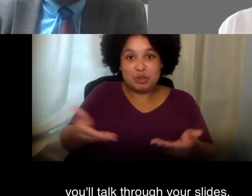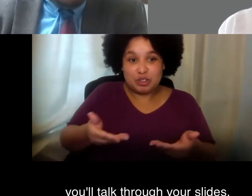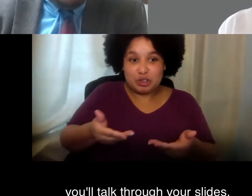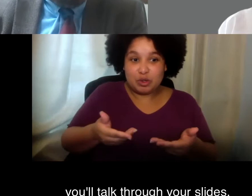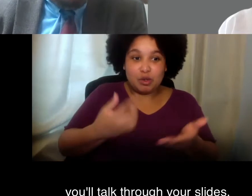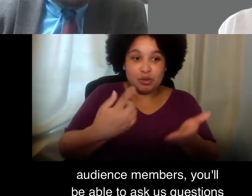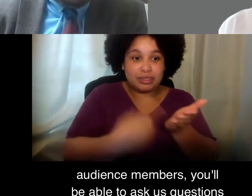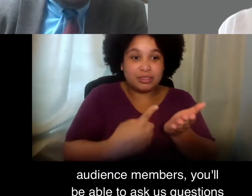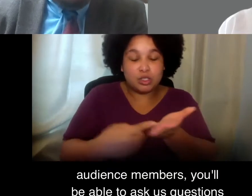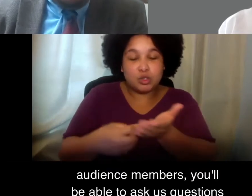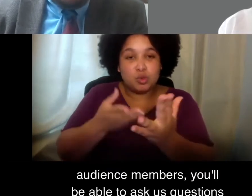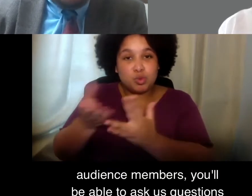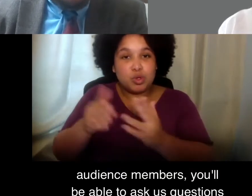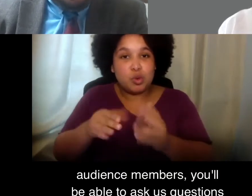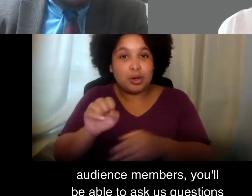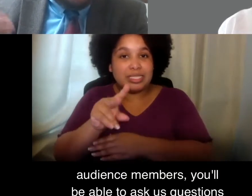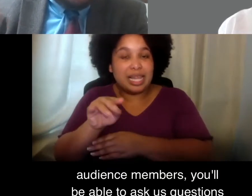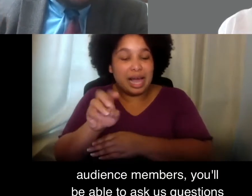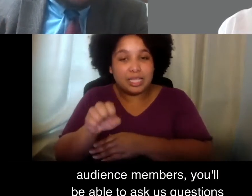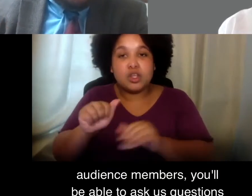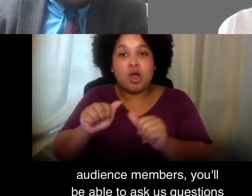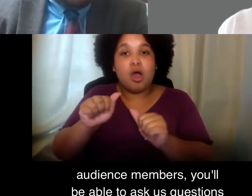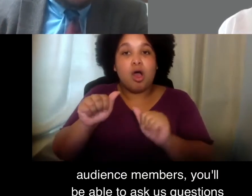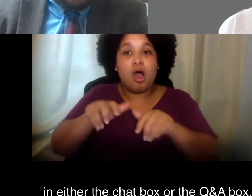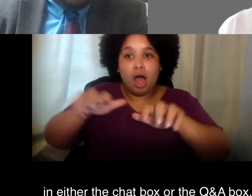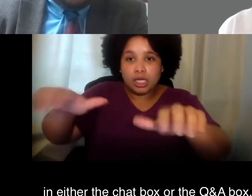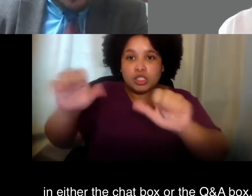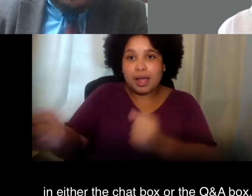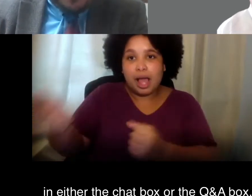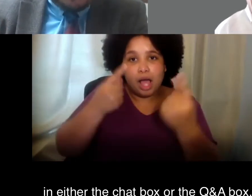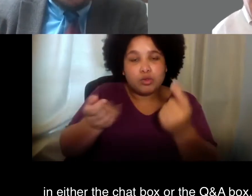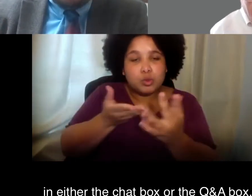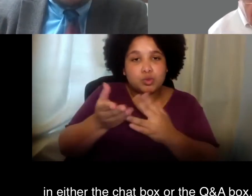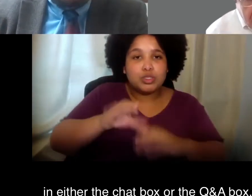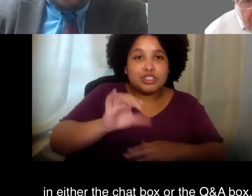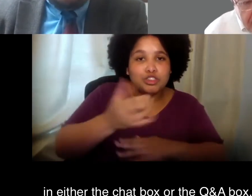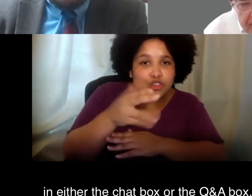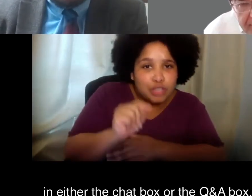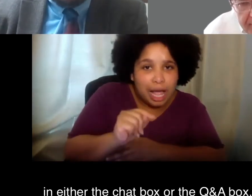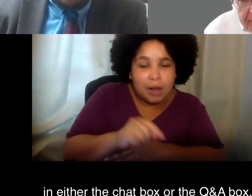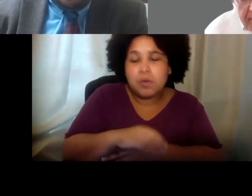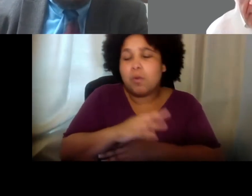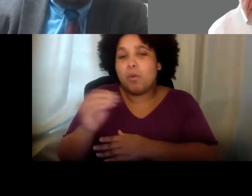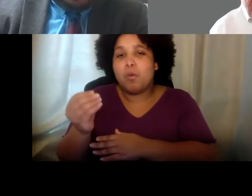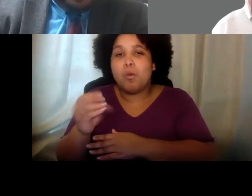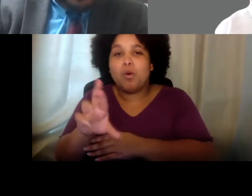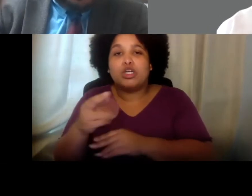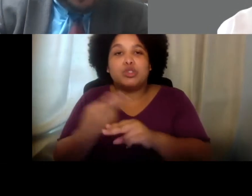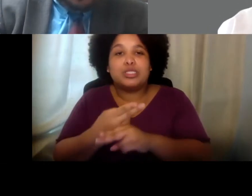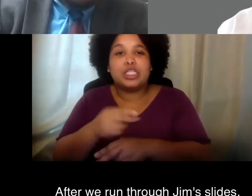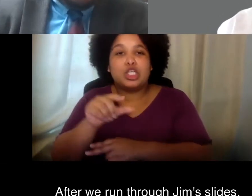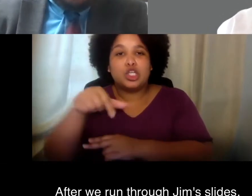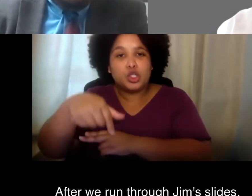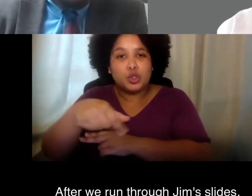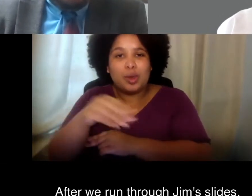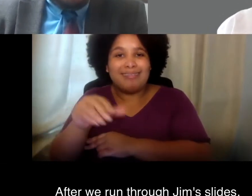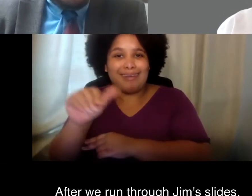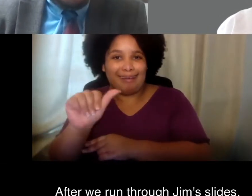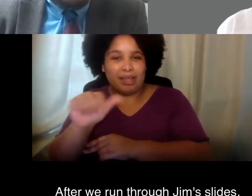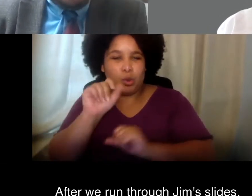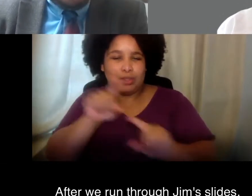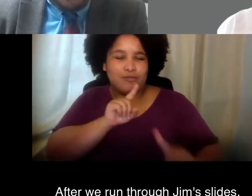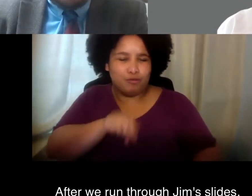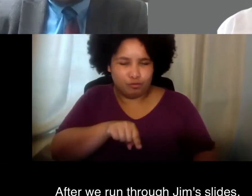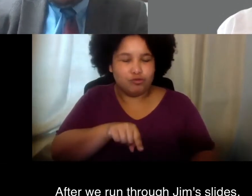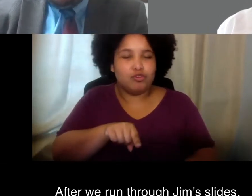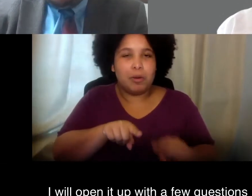slides. Okay. Audience members, you'll be able to ask us questions in either the chat box or the Q&A box. After we run through